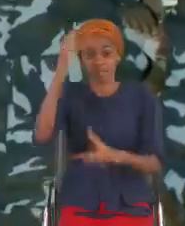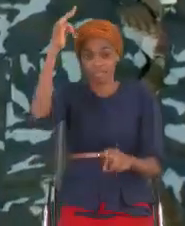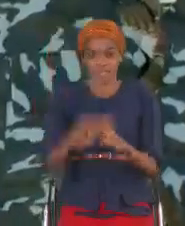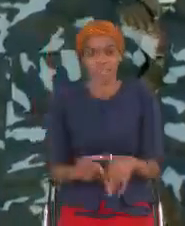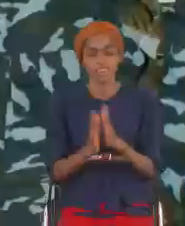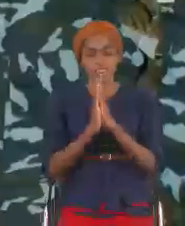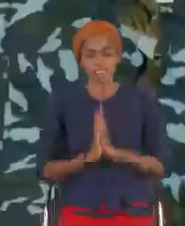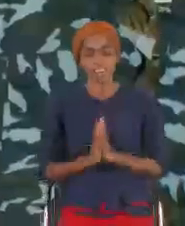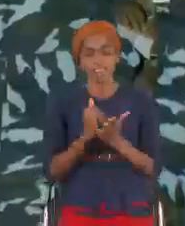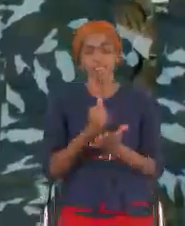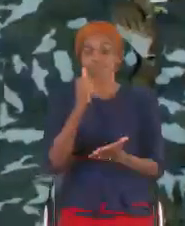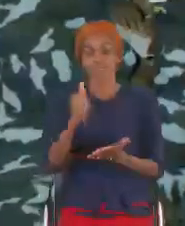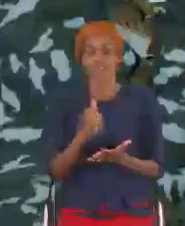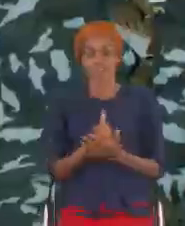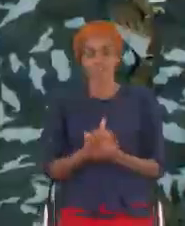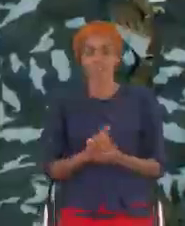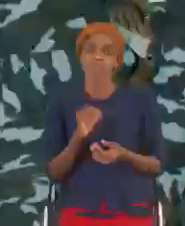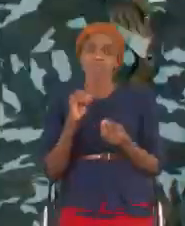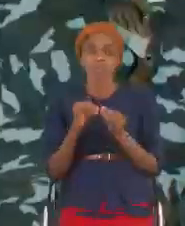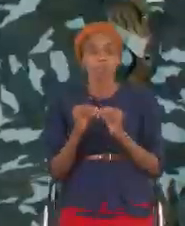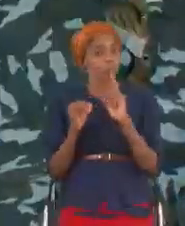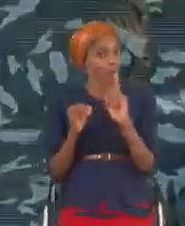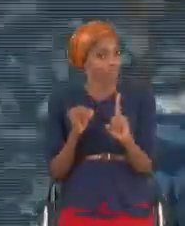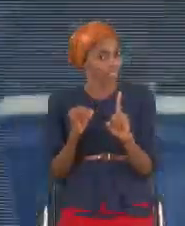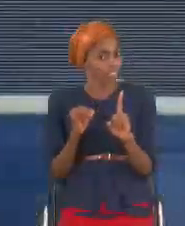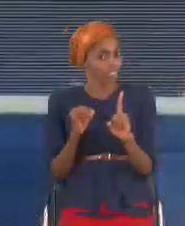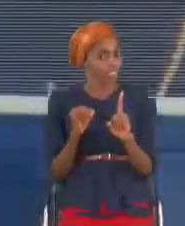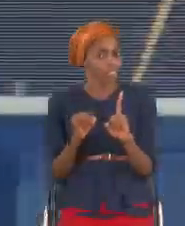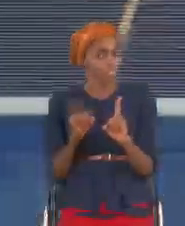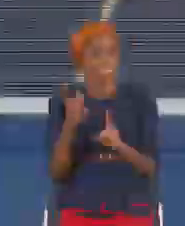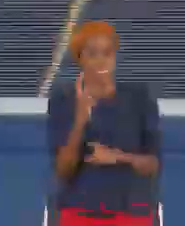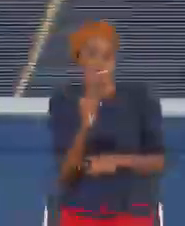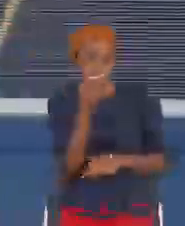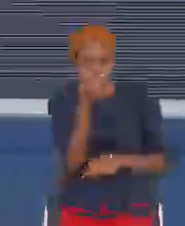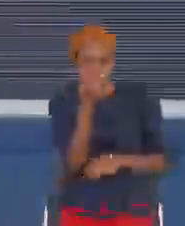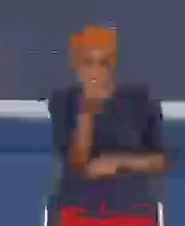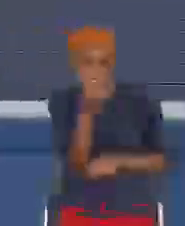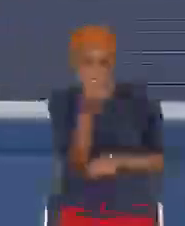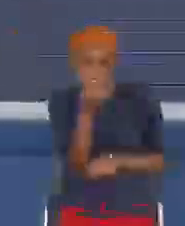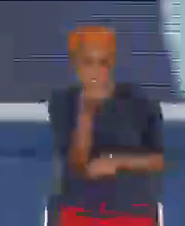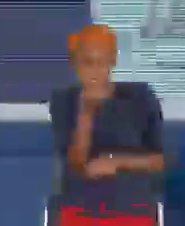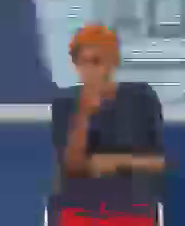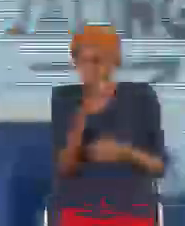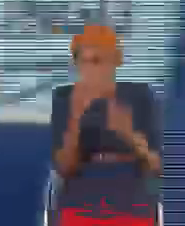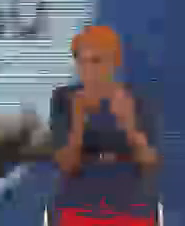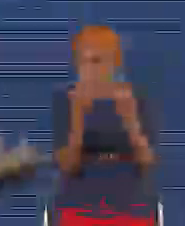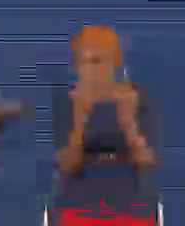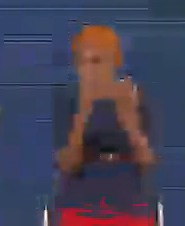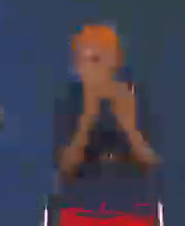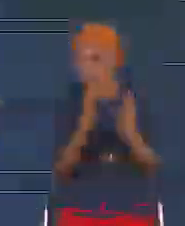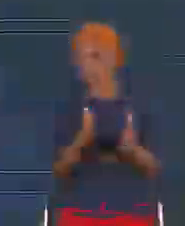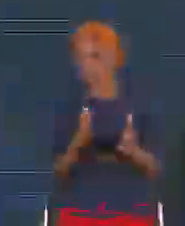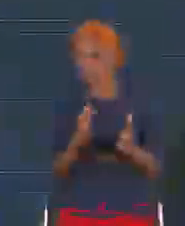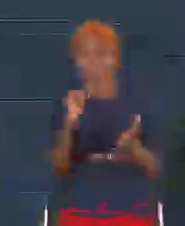name. Number one, the little transgressor that